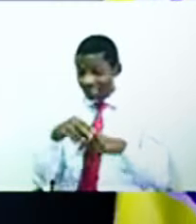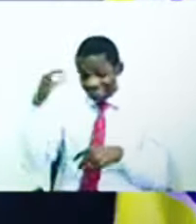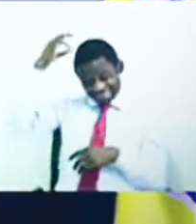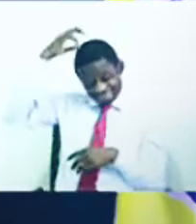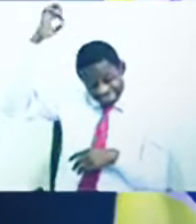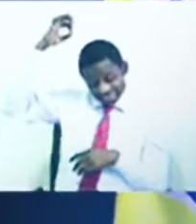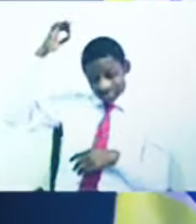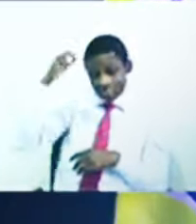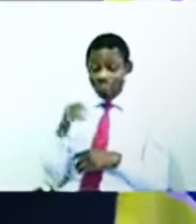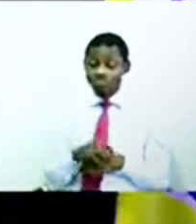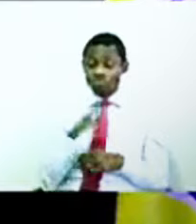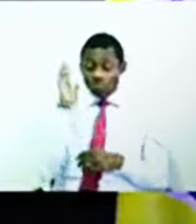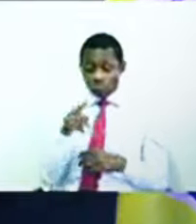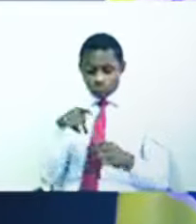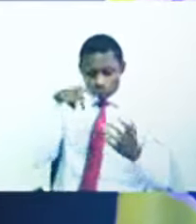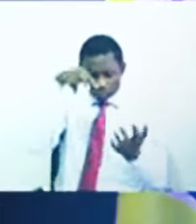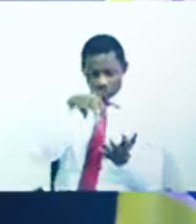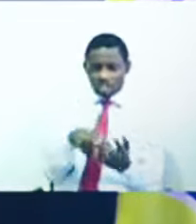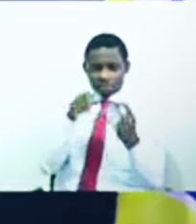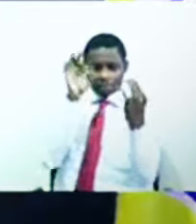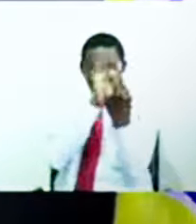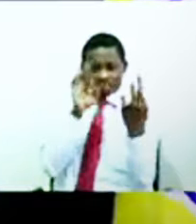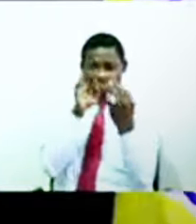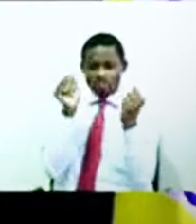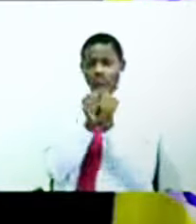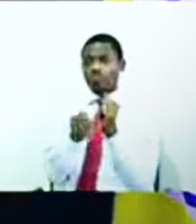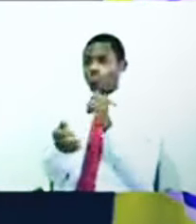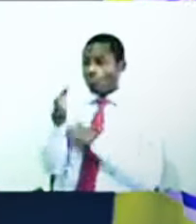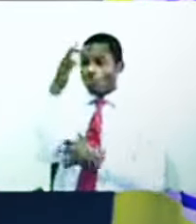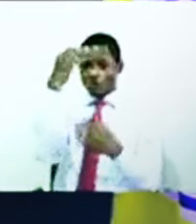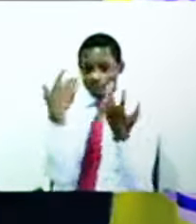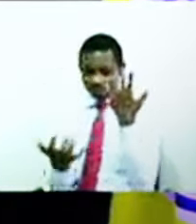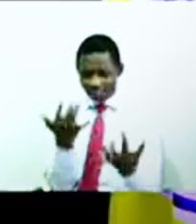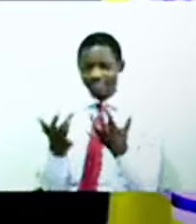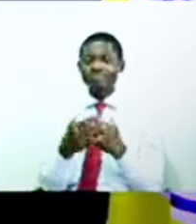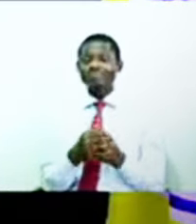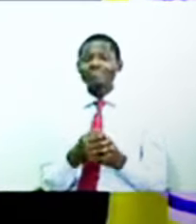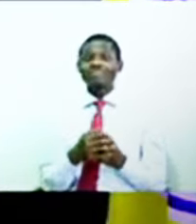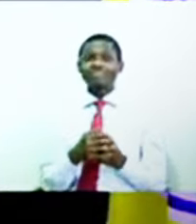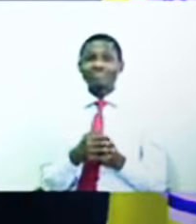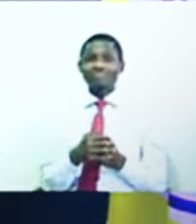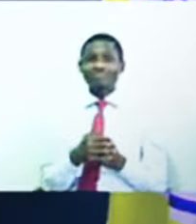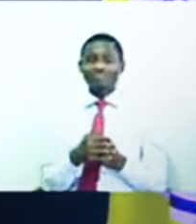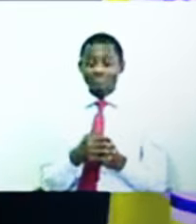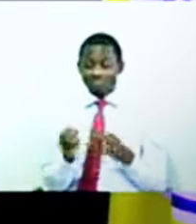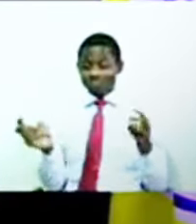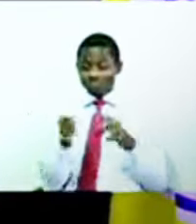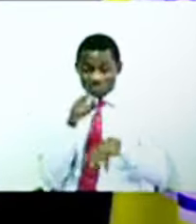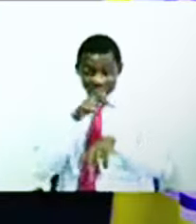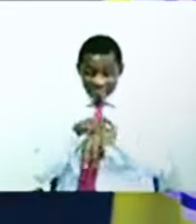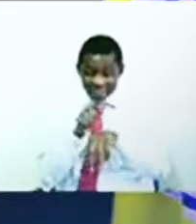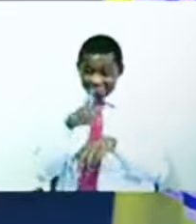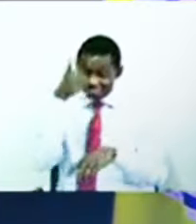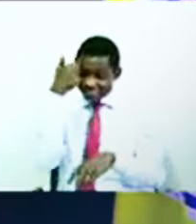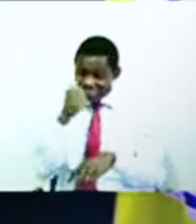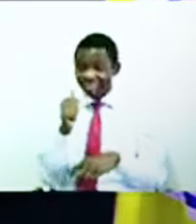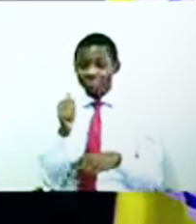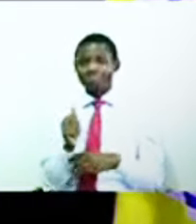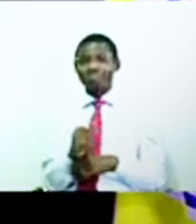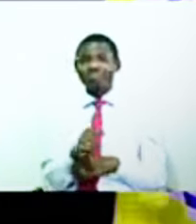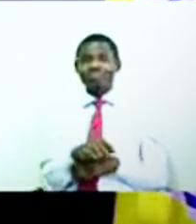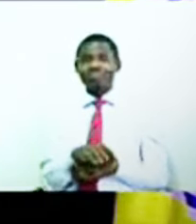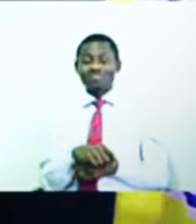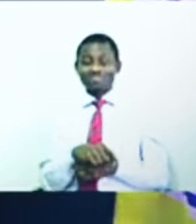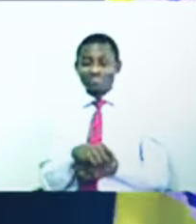hair. I'm going to face them with the fire of the Lord. And by 10 p.m., I